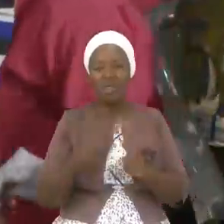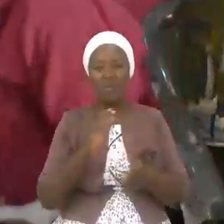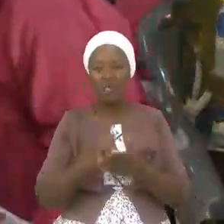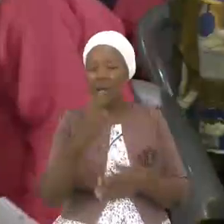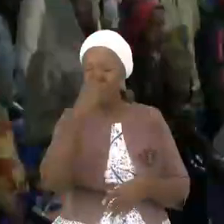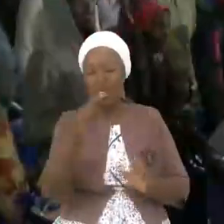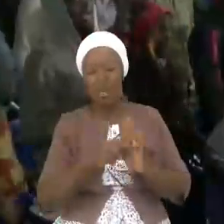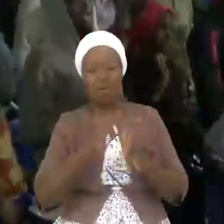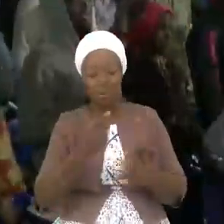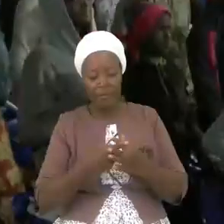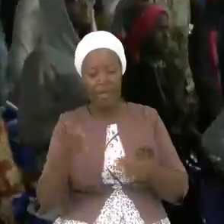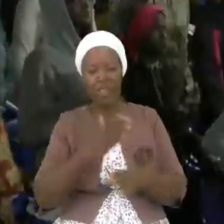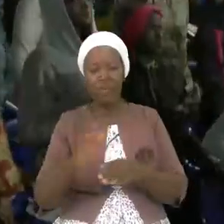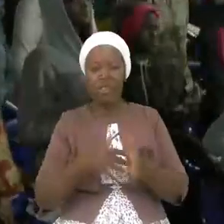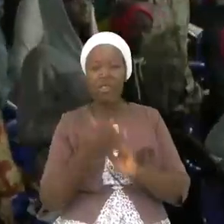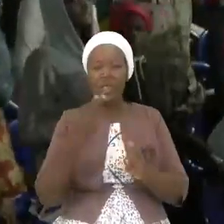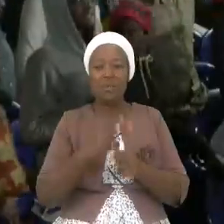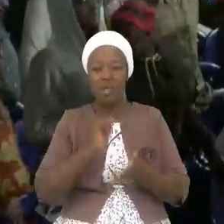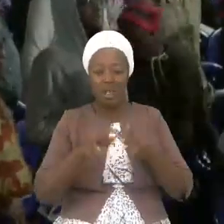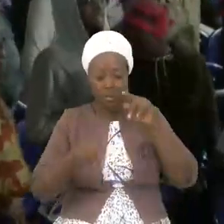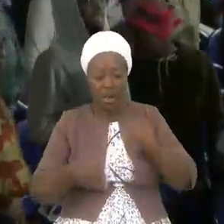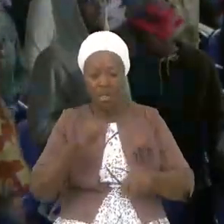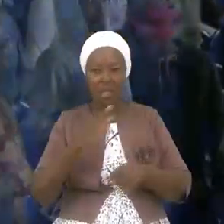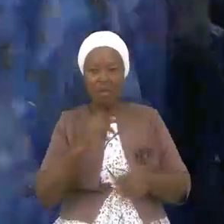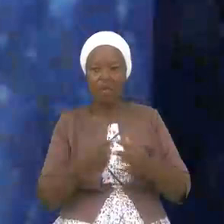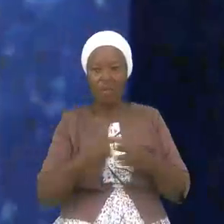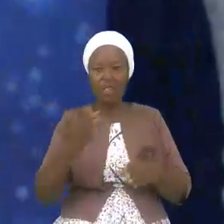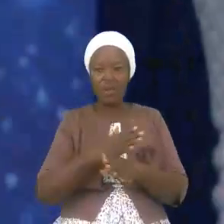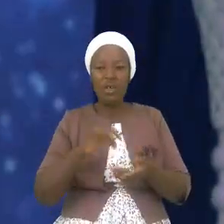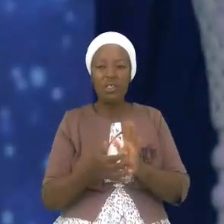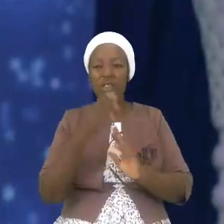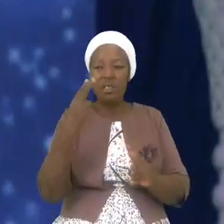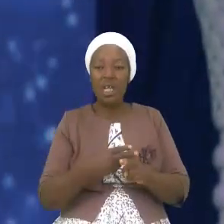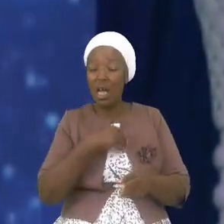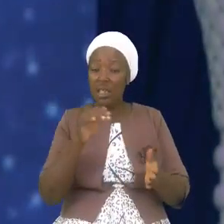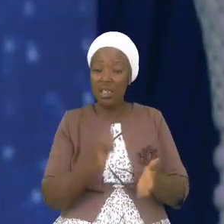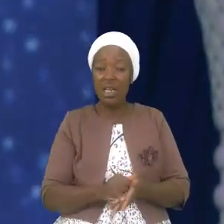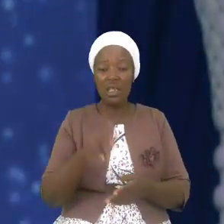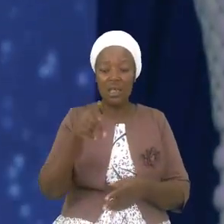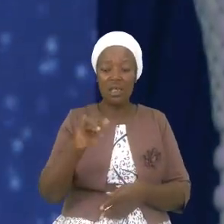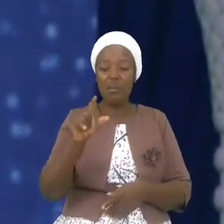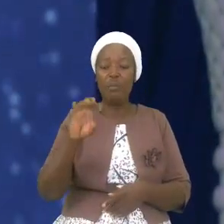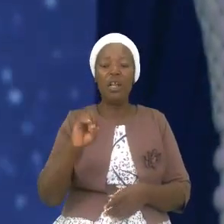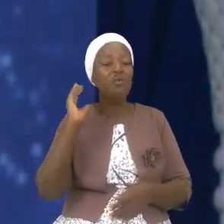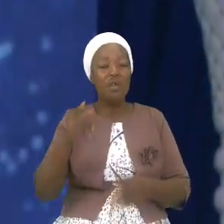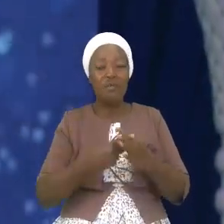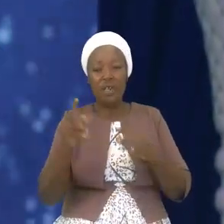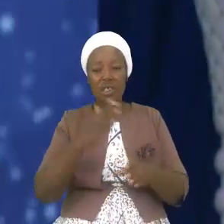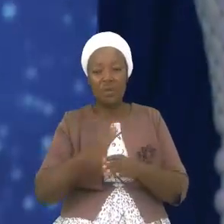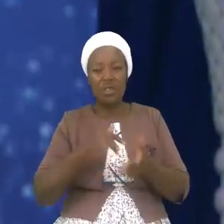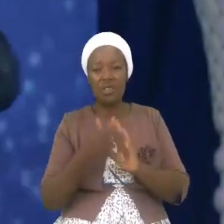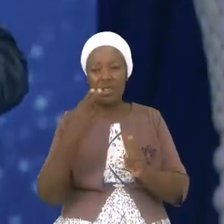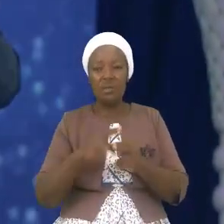vanish away. And that pile will vanish away. That cancer will vanish away tonight.